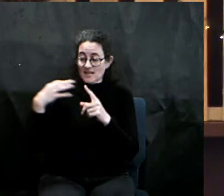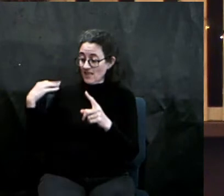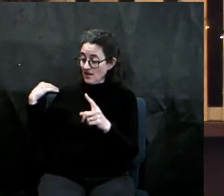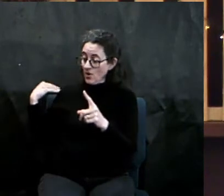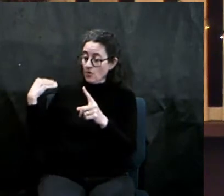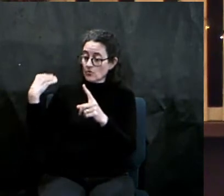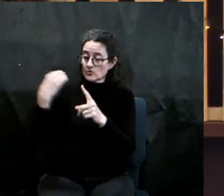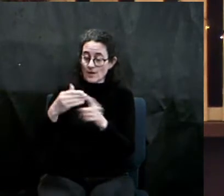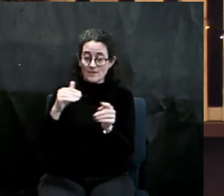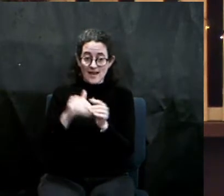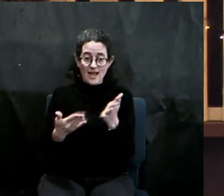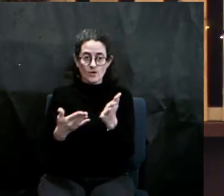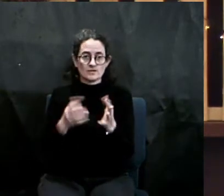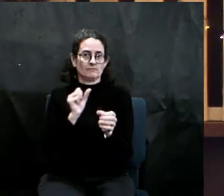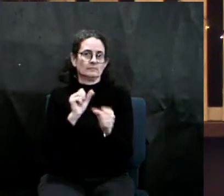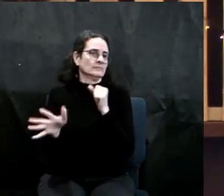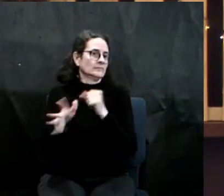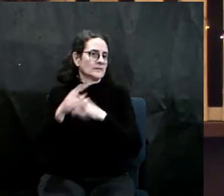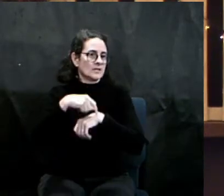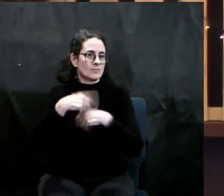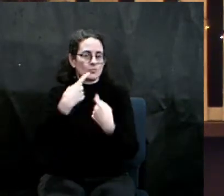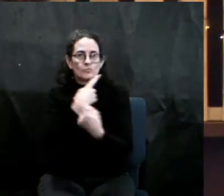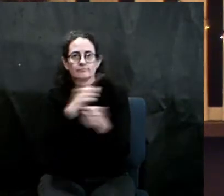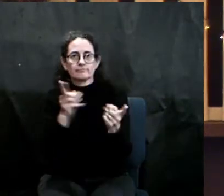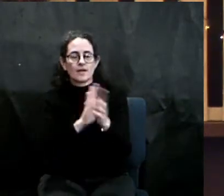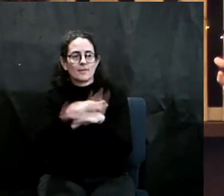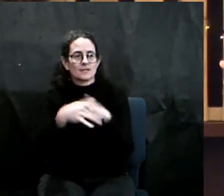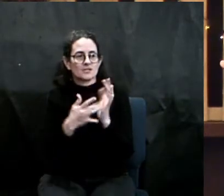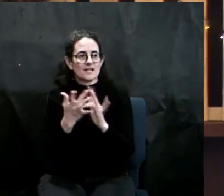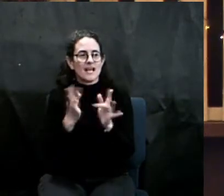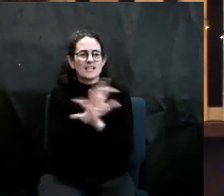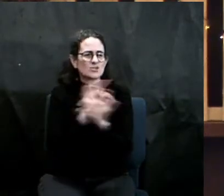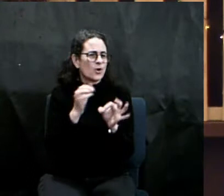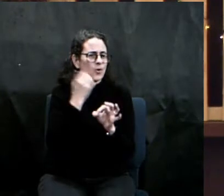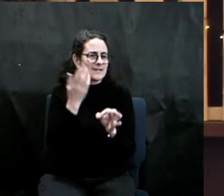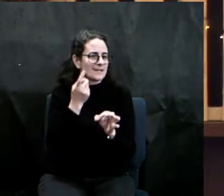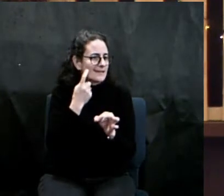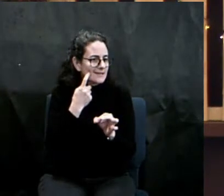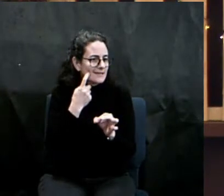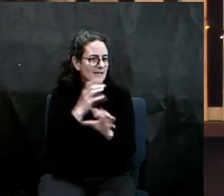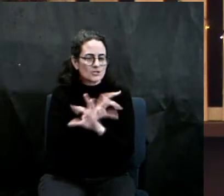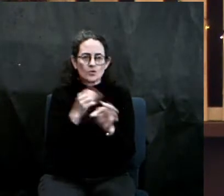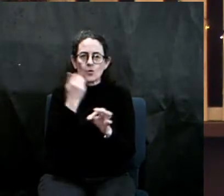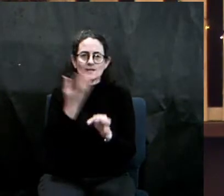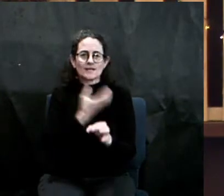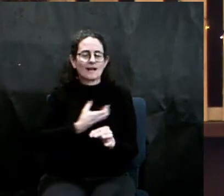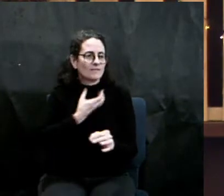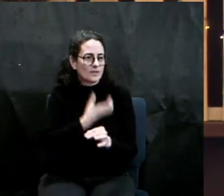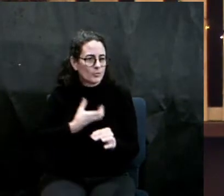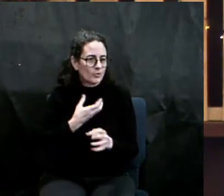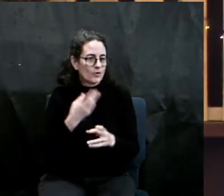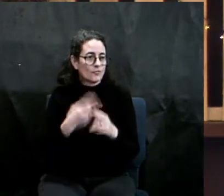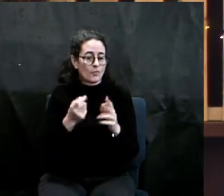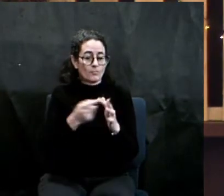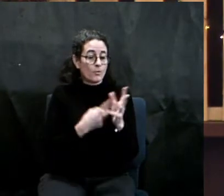Now, of course, that doesn't mean that it's always easy or comfortable to tell people about Jesus. It wasn't easy or comfortable for Paul, and